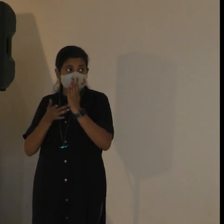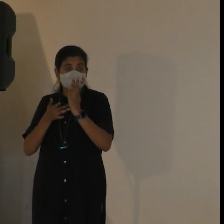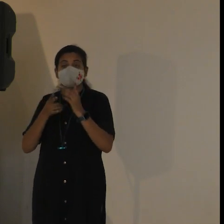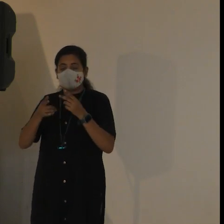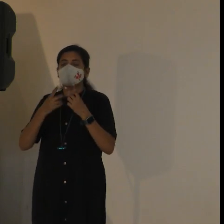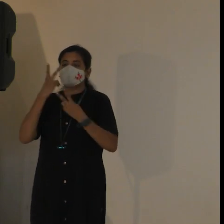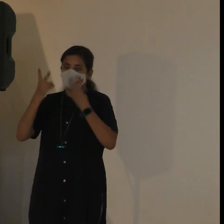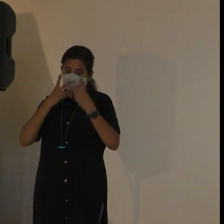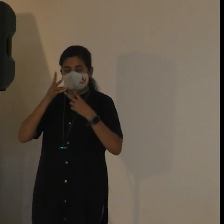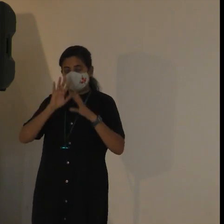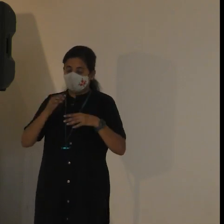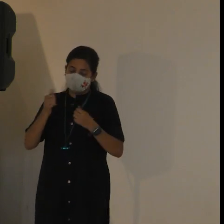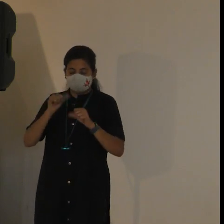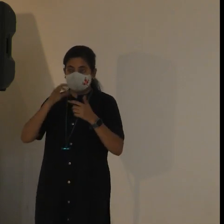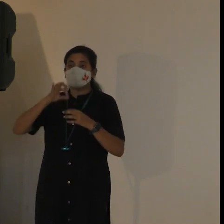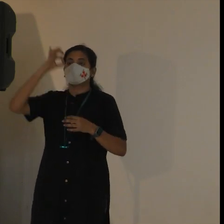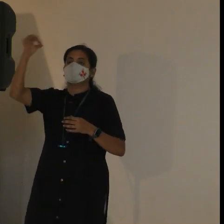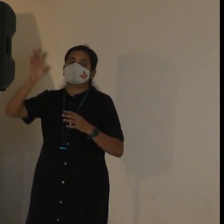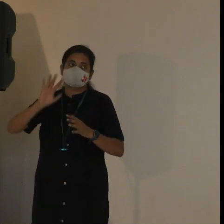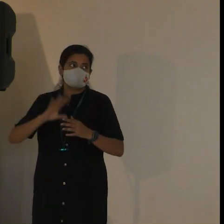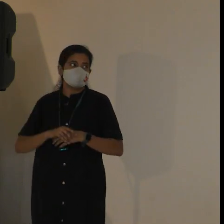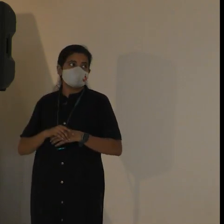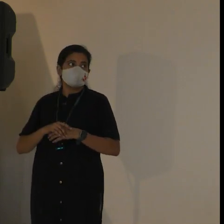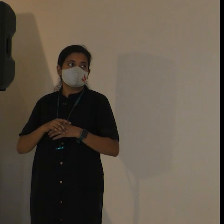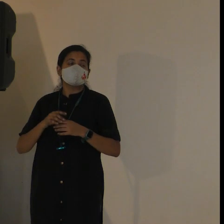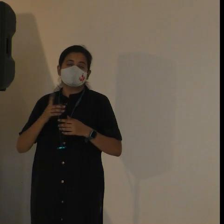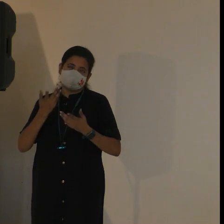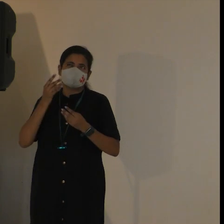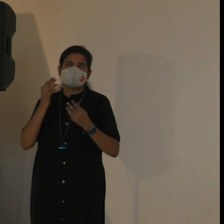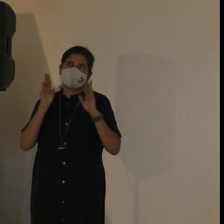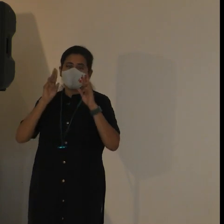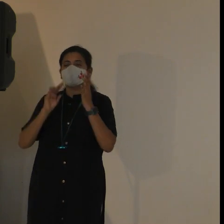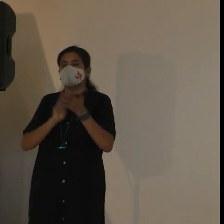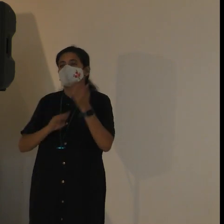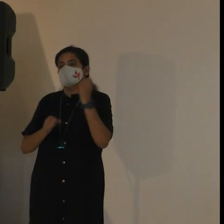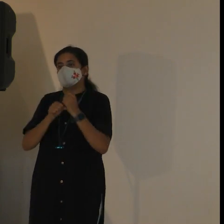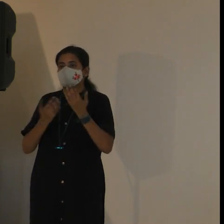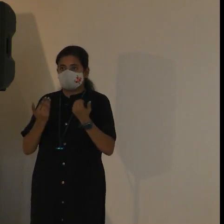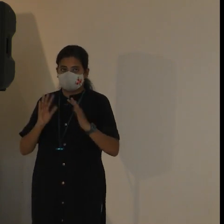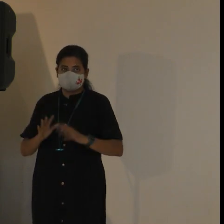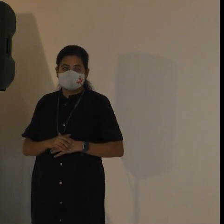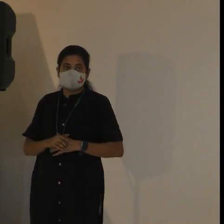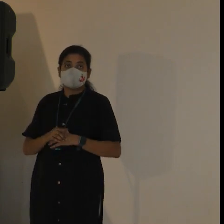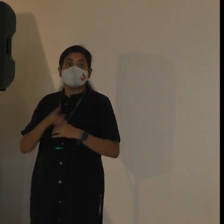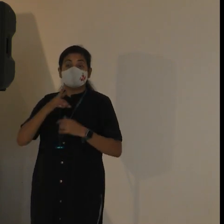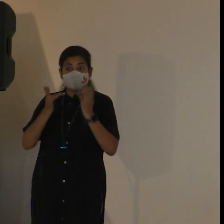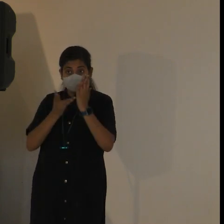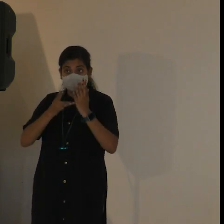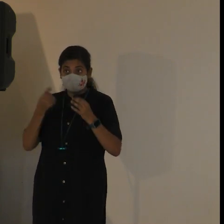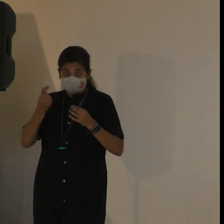bringing visibility to the space in the future, in March hopefully, that through